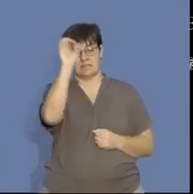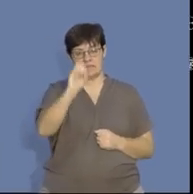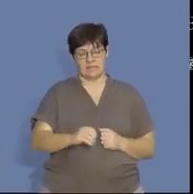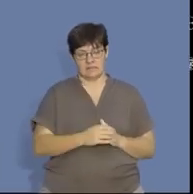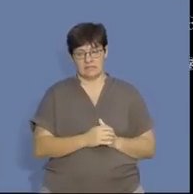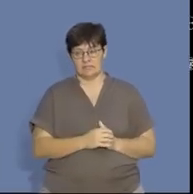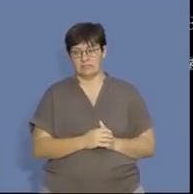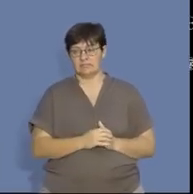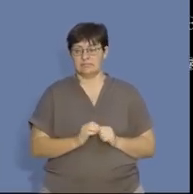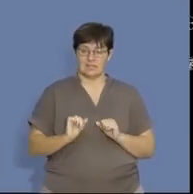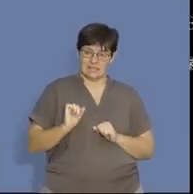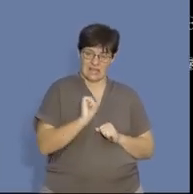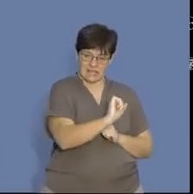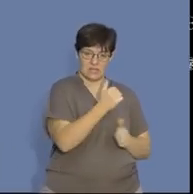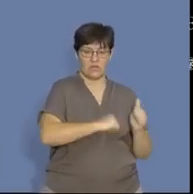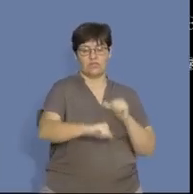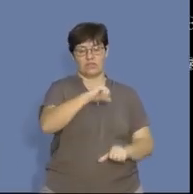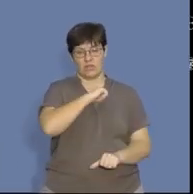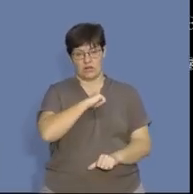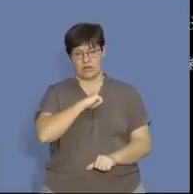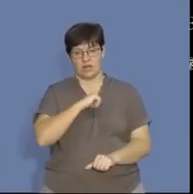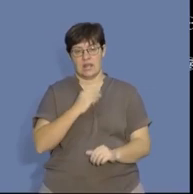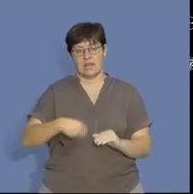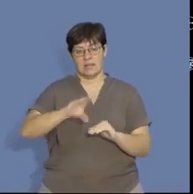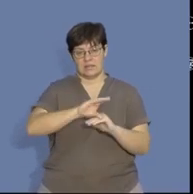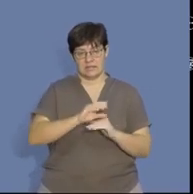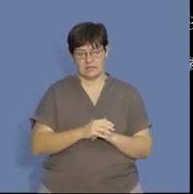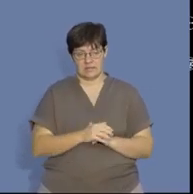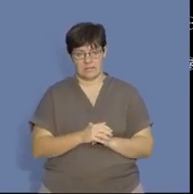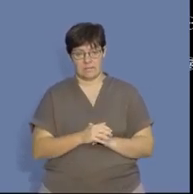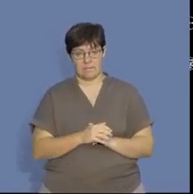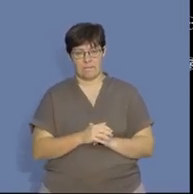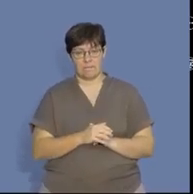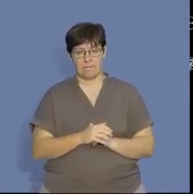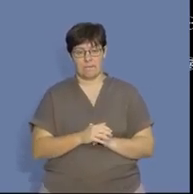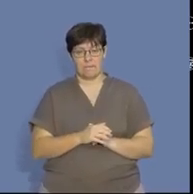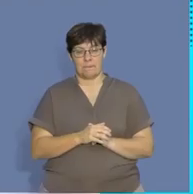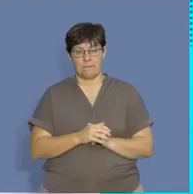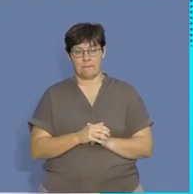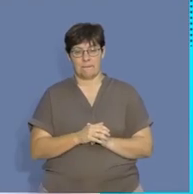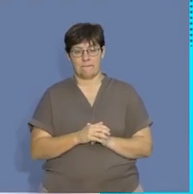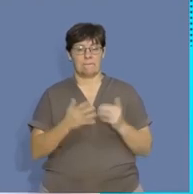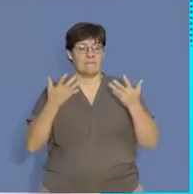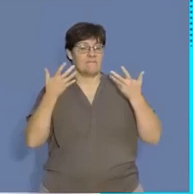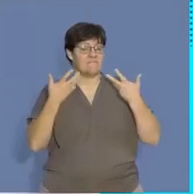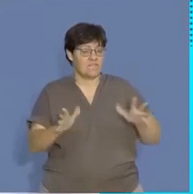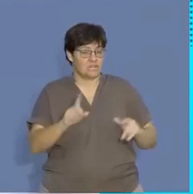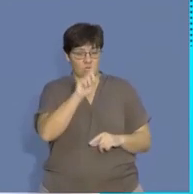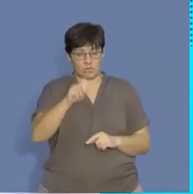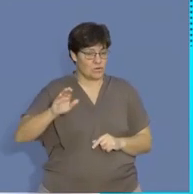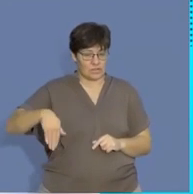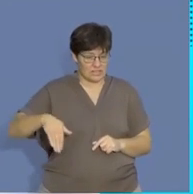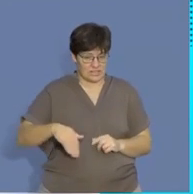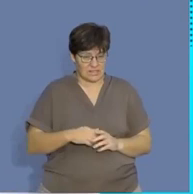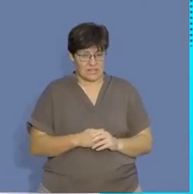as 33%. So that is his return on capital. Okay, right, now I